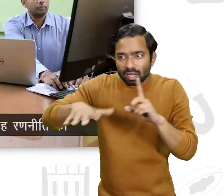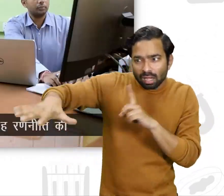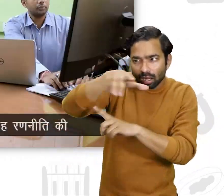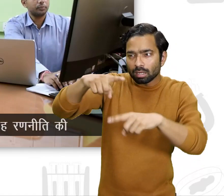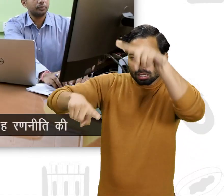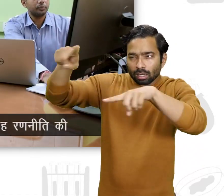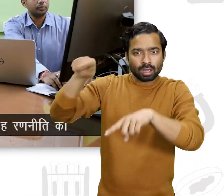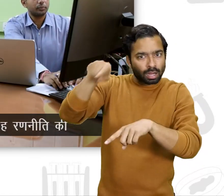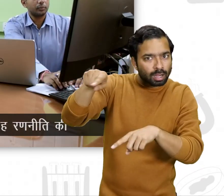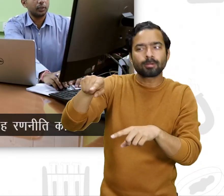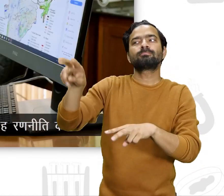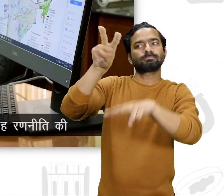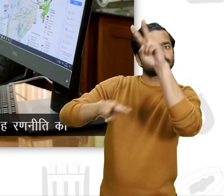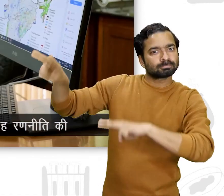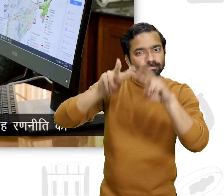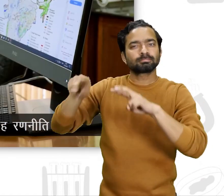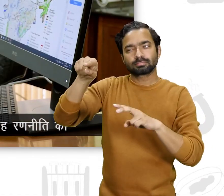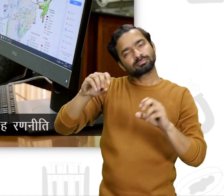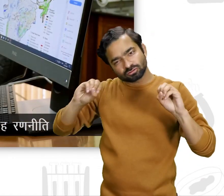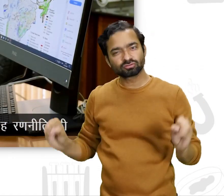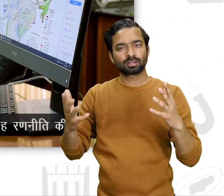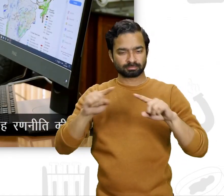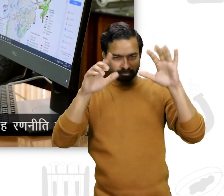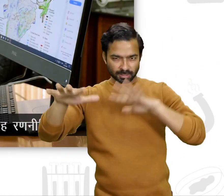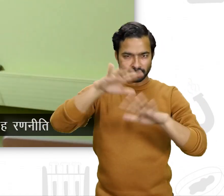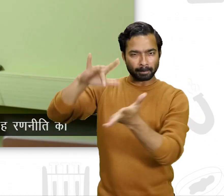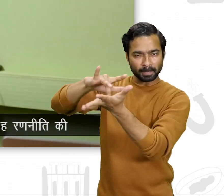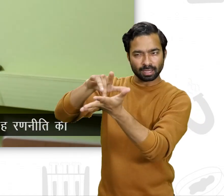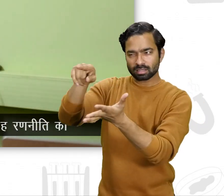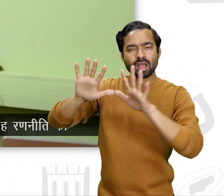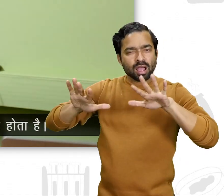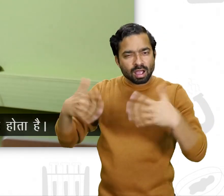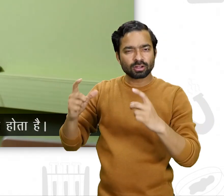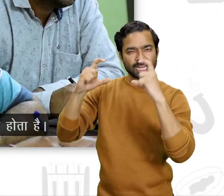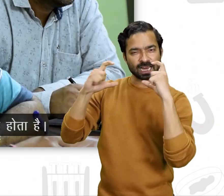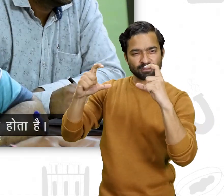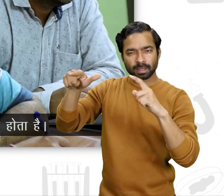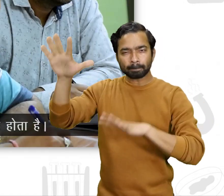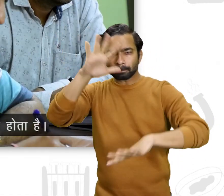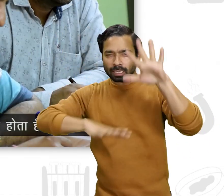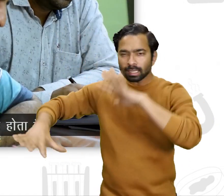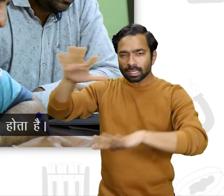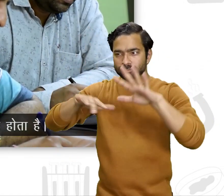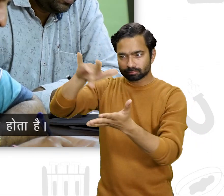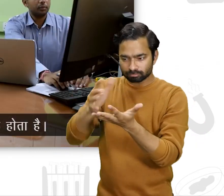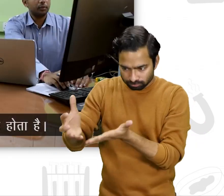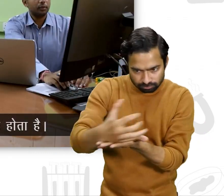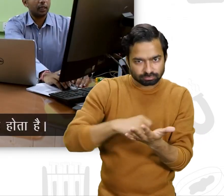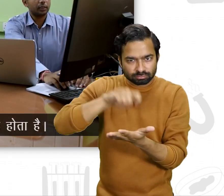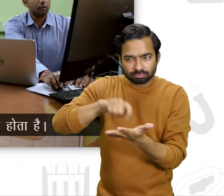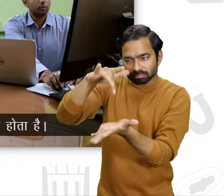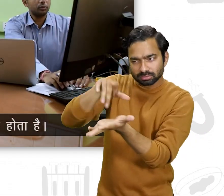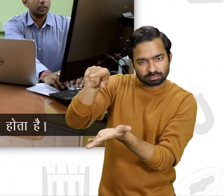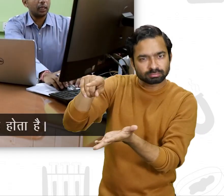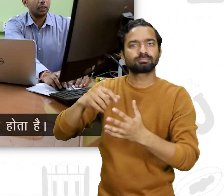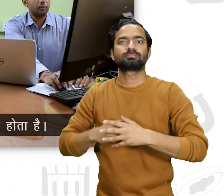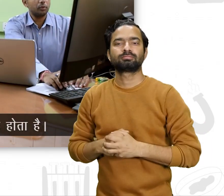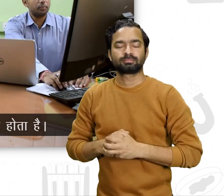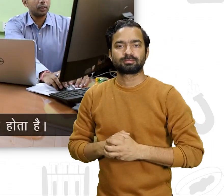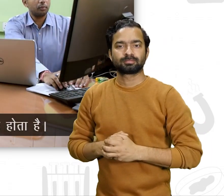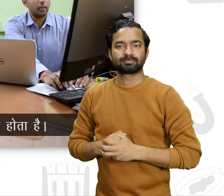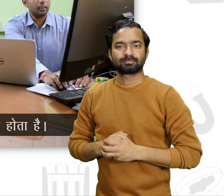from selection of the area and careful planning of survey and collection strategy.